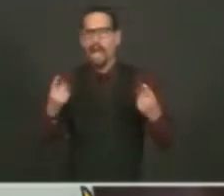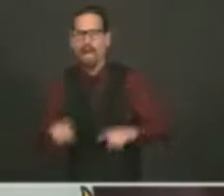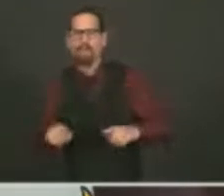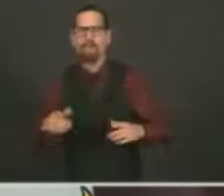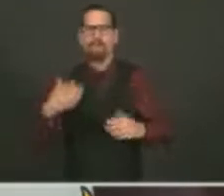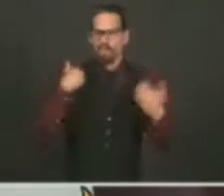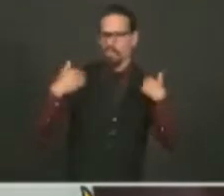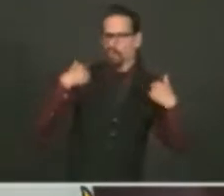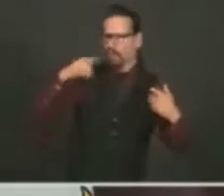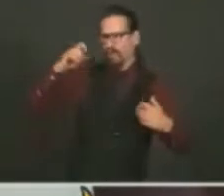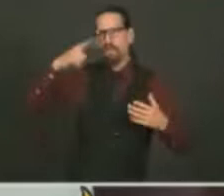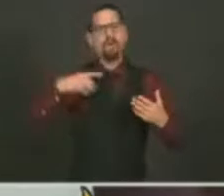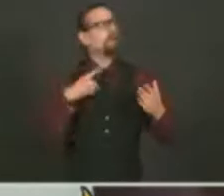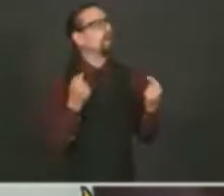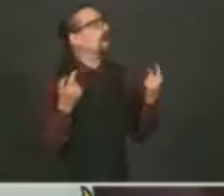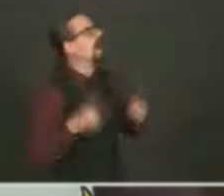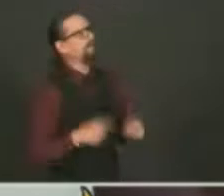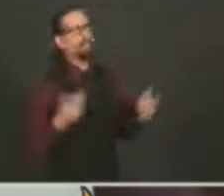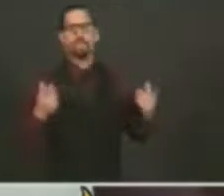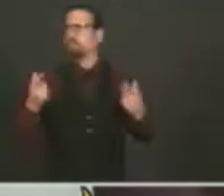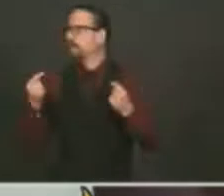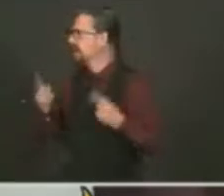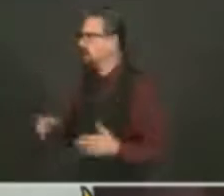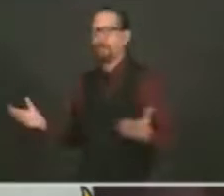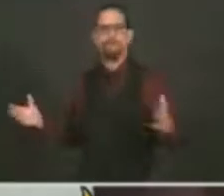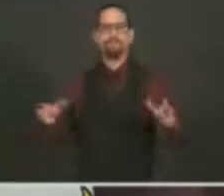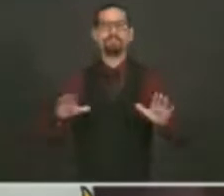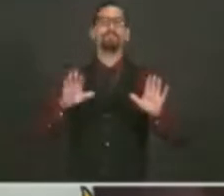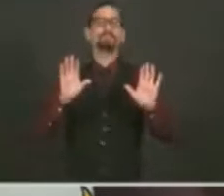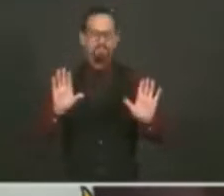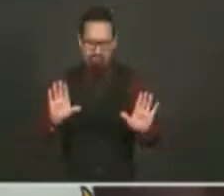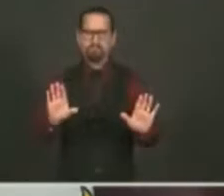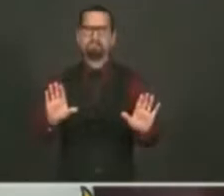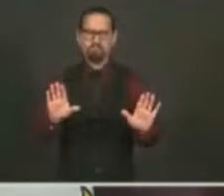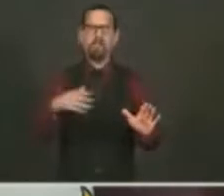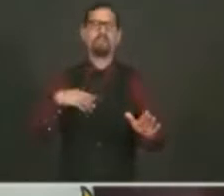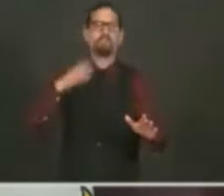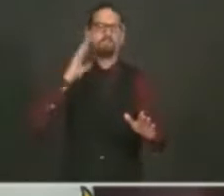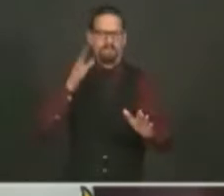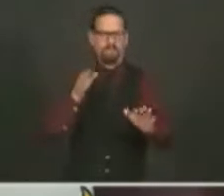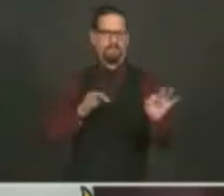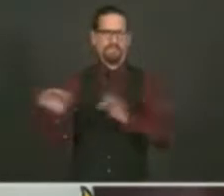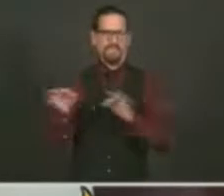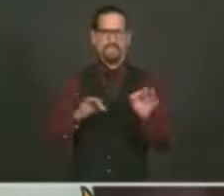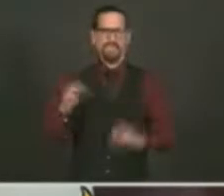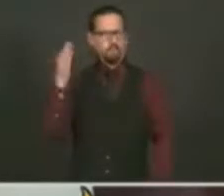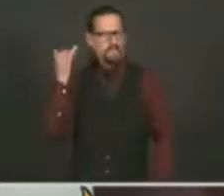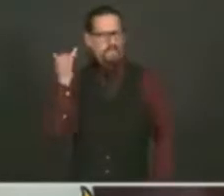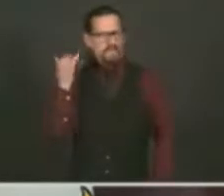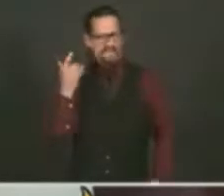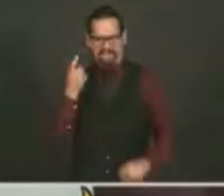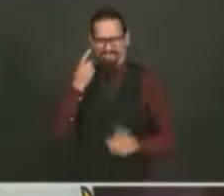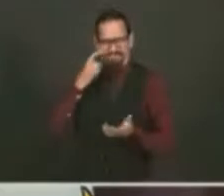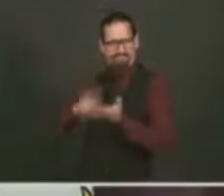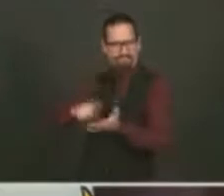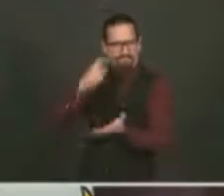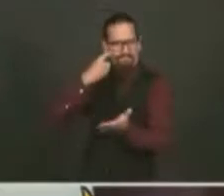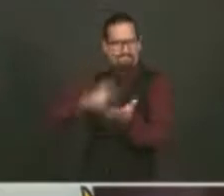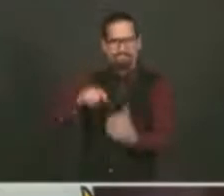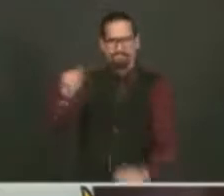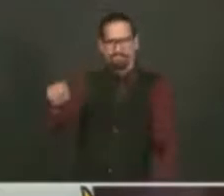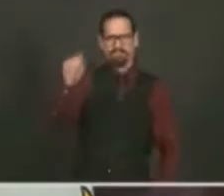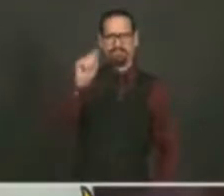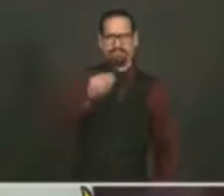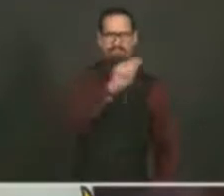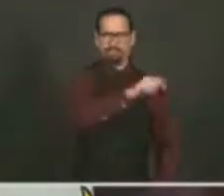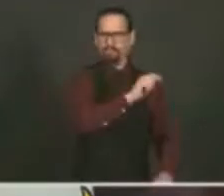And what are we going to do about it? So give me a minute and I'm going to go through answers to those questions. Why do we think we're seeing it? What does it mean